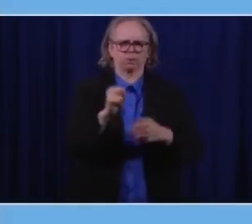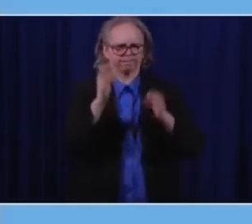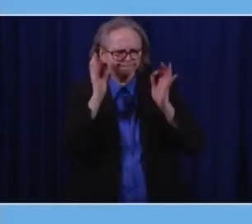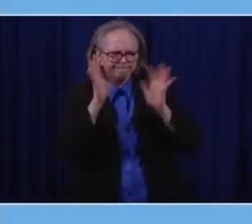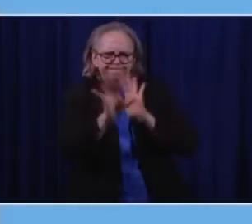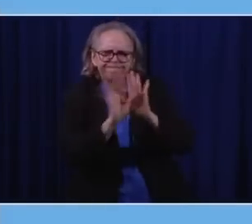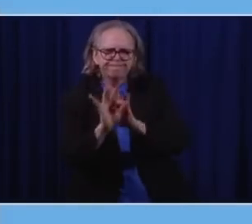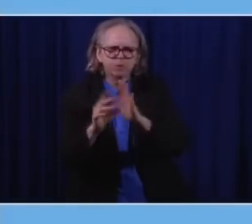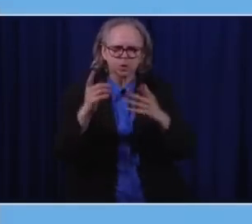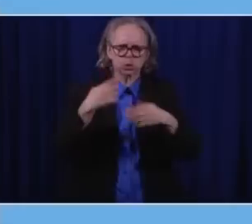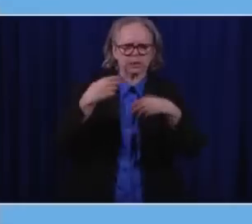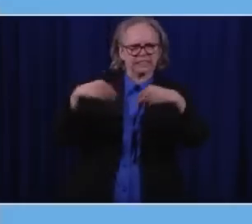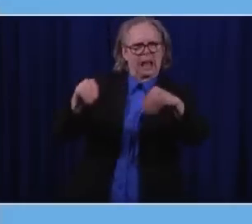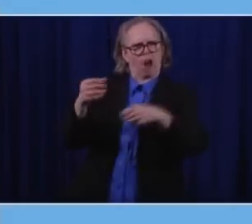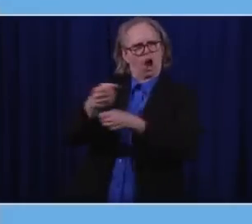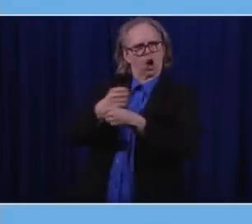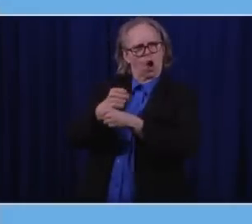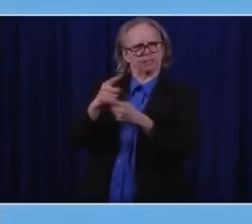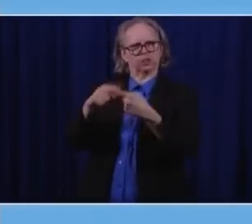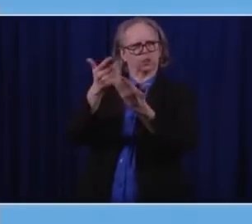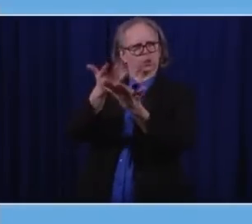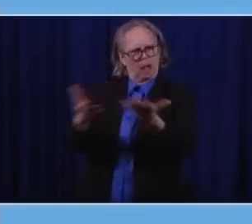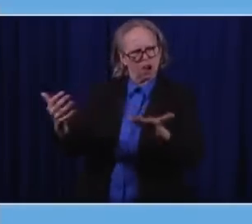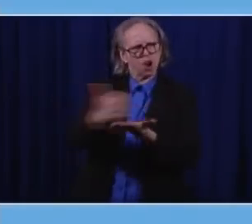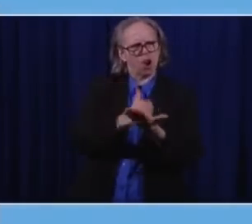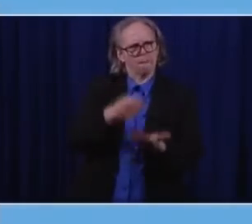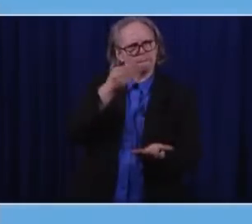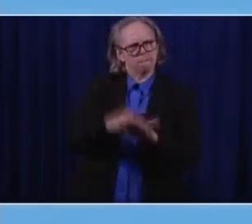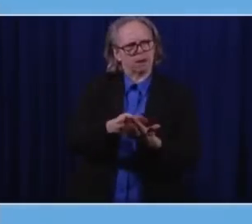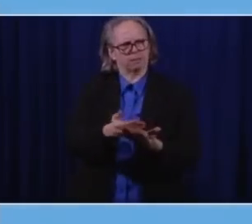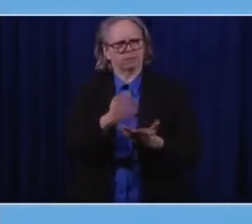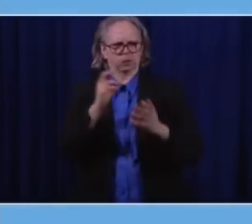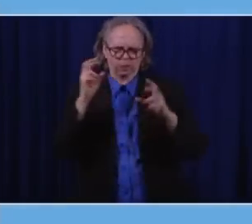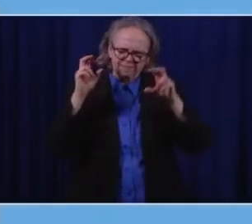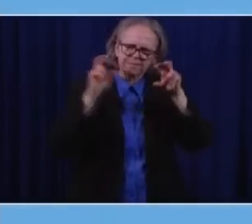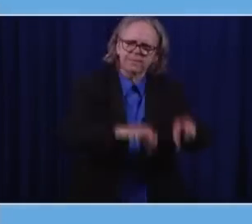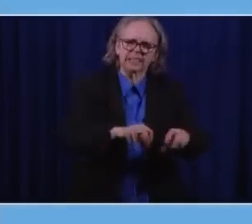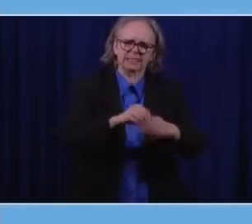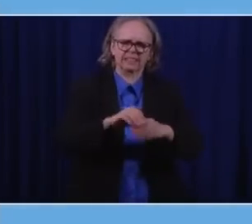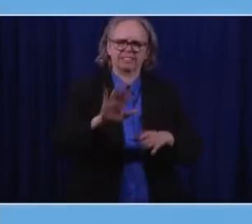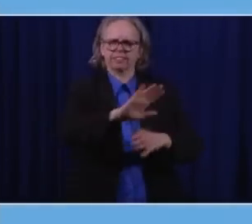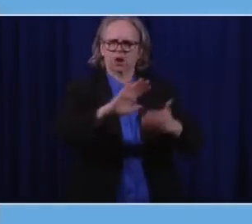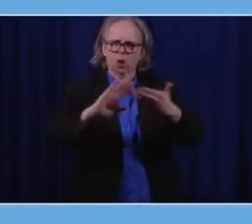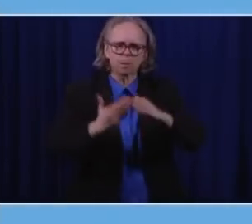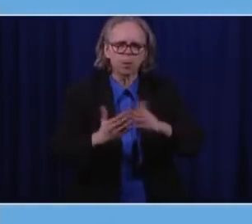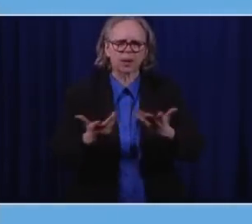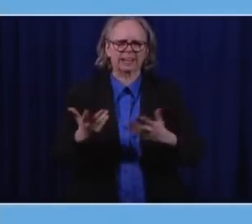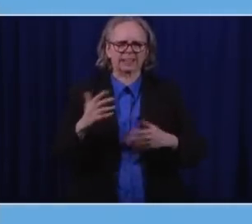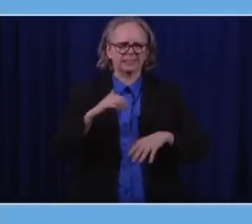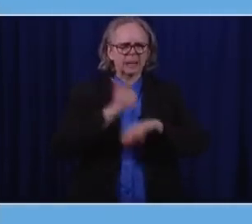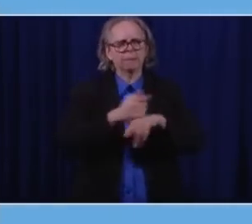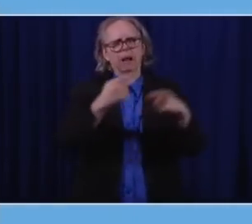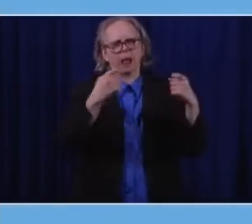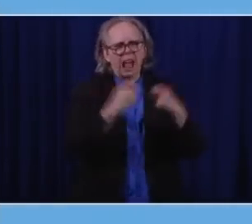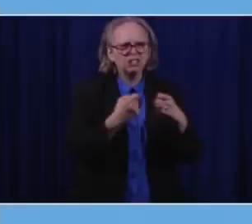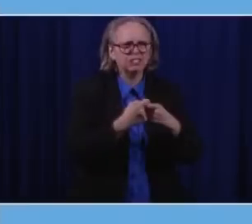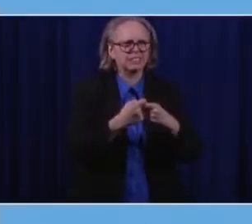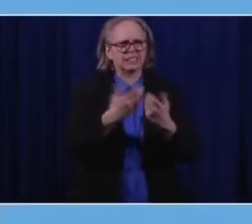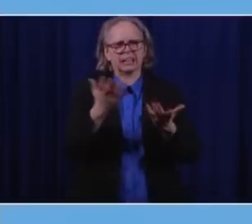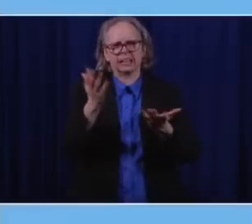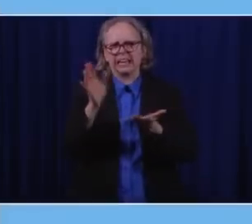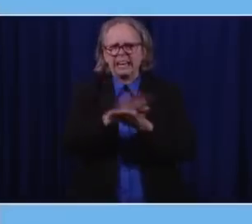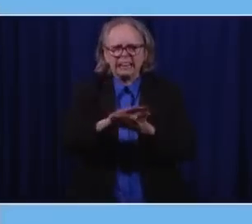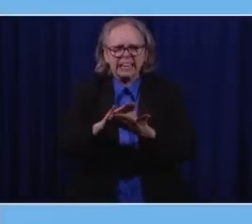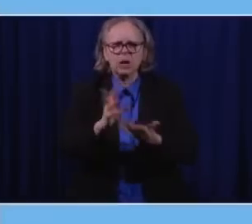coffee, invest in their own community, maybe bring a more reliable source of electricity or more clean water to